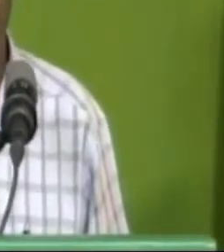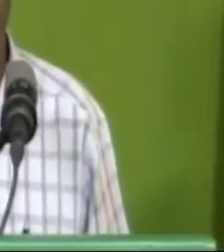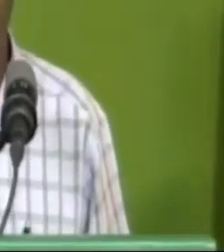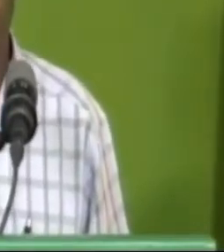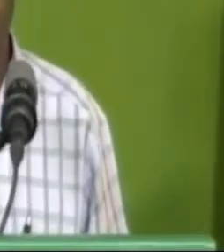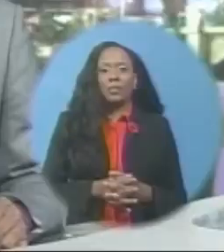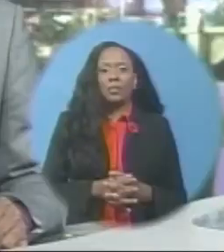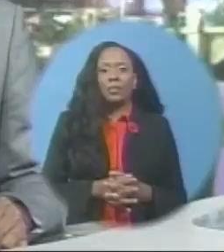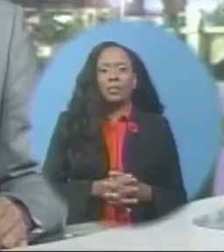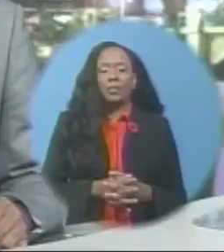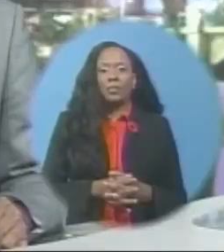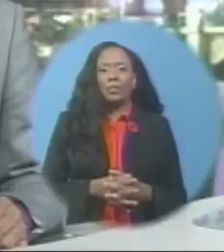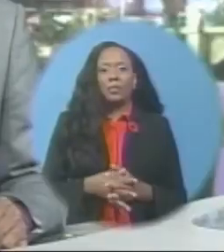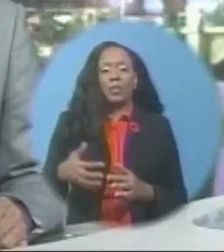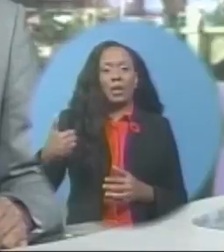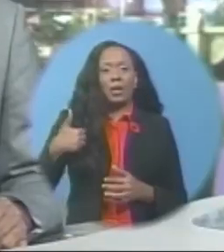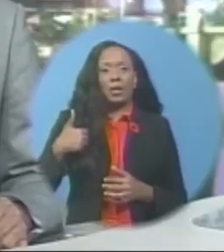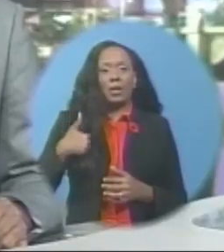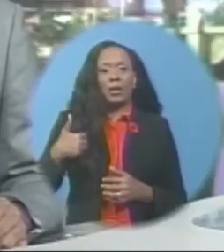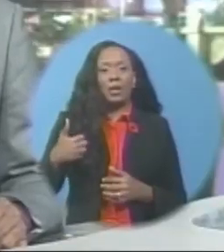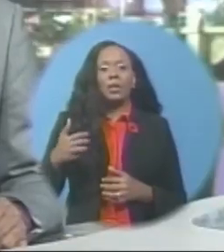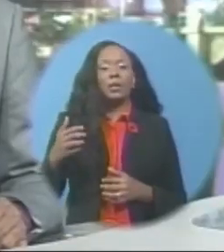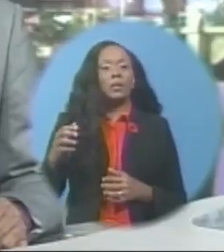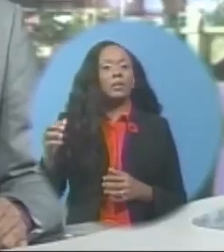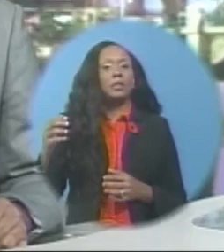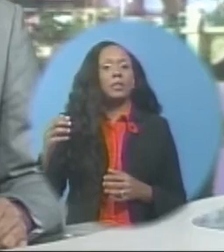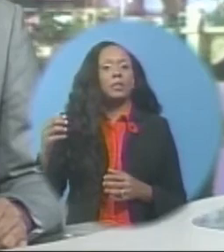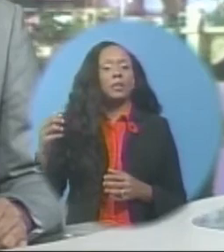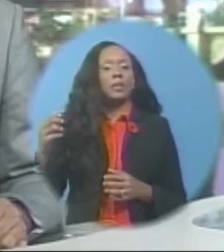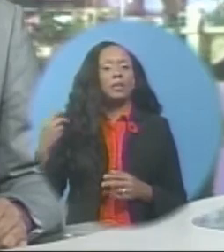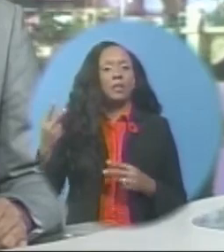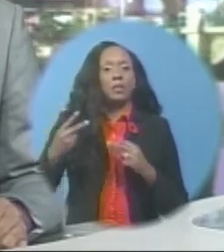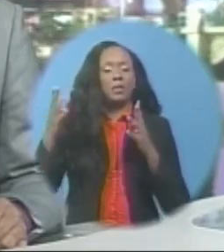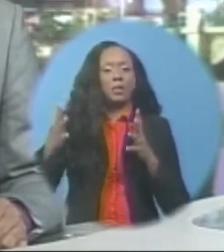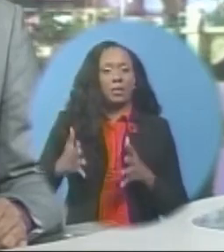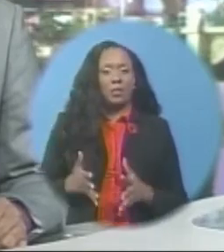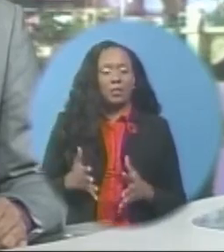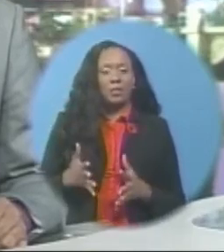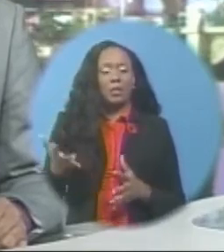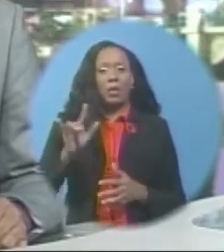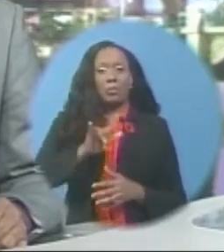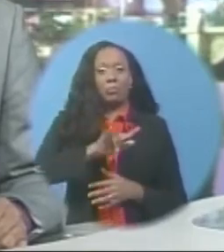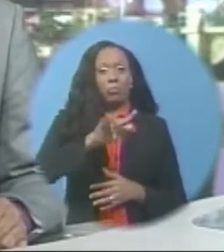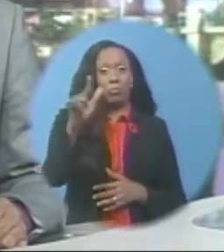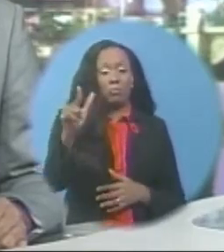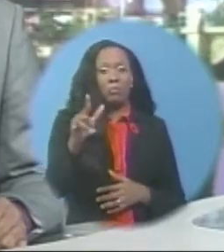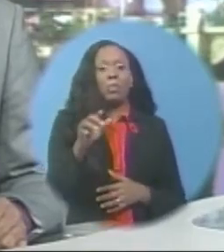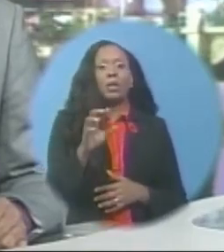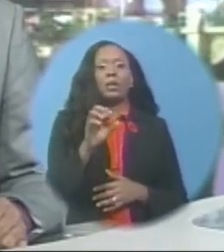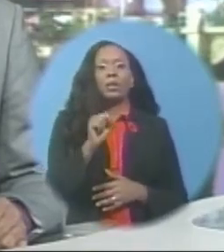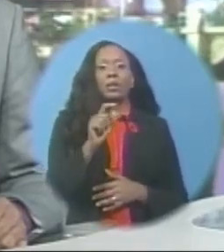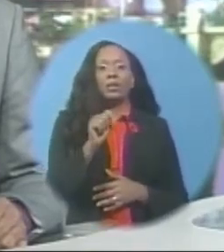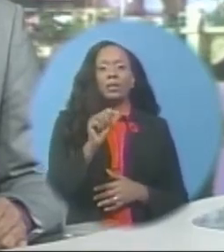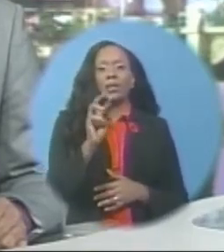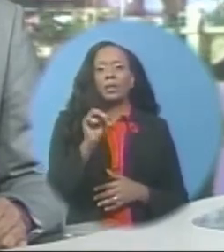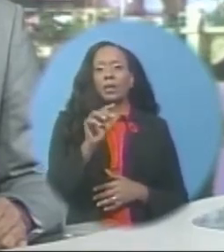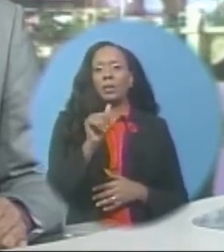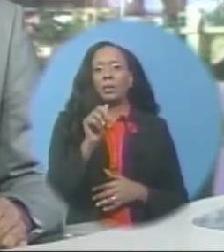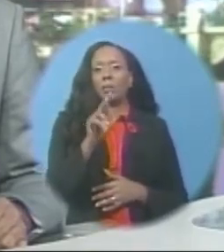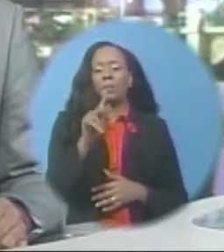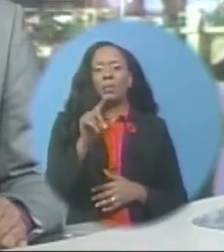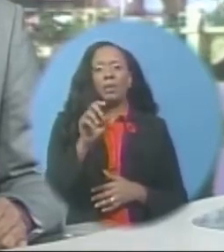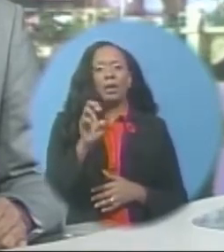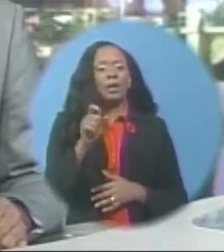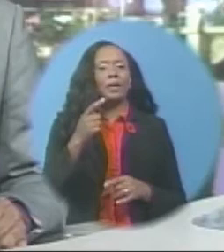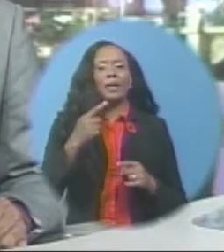Dowasco. Canadian travelers hoping to vacation in Dutch St. Martin this winter will have to make alternative plans after